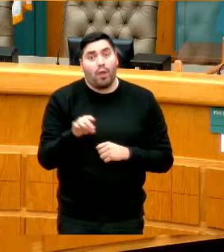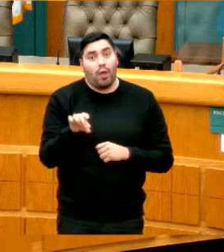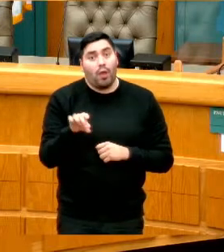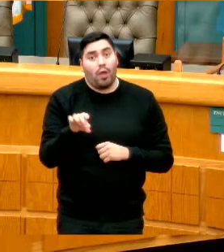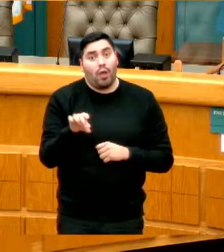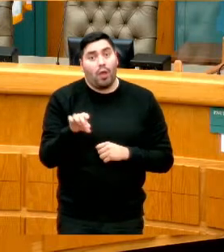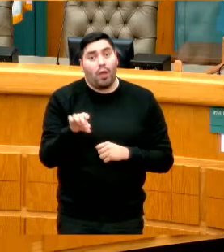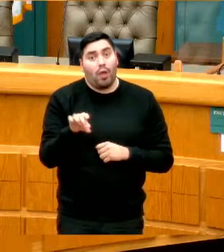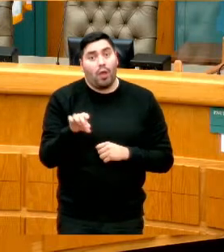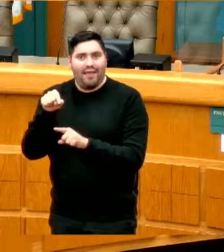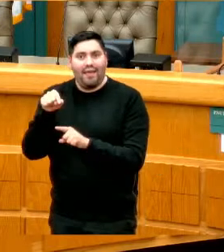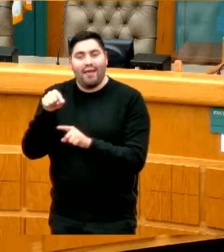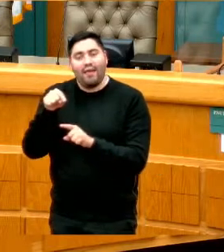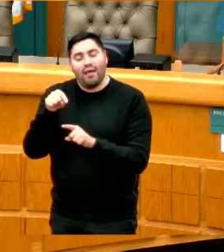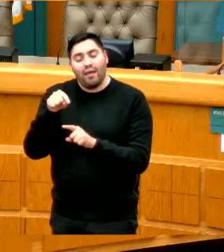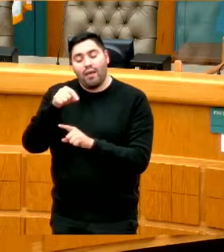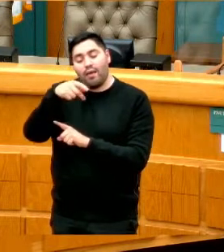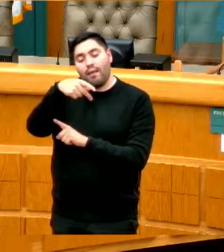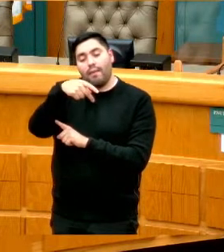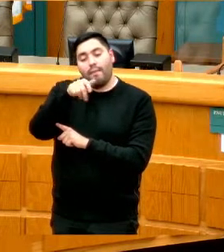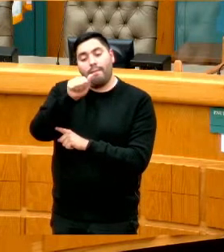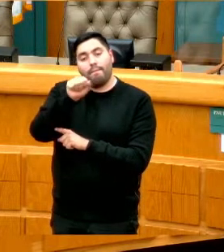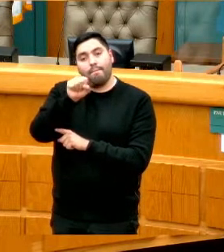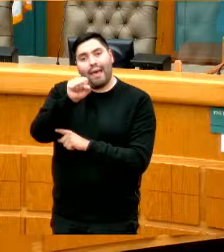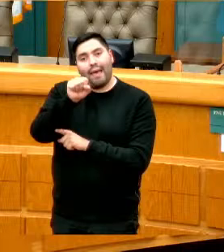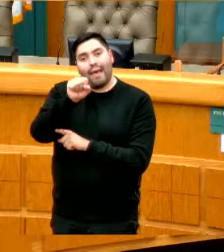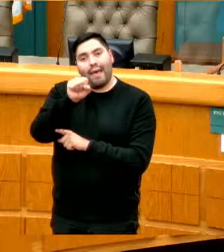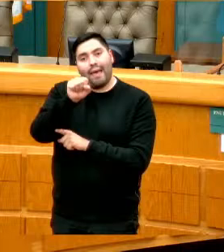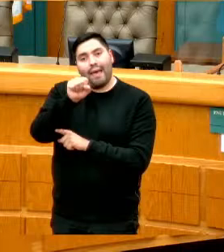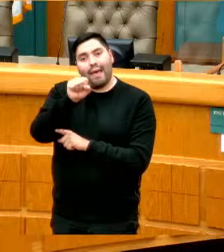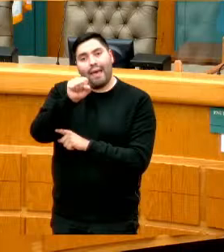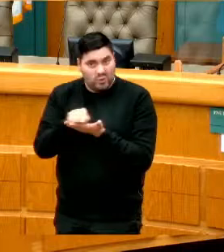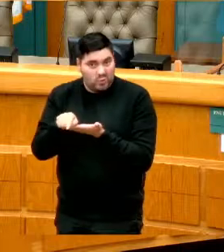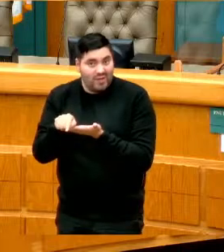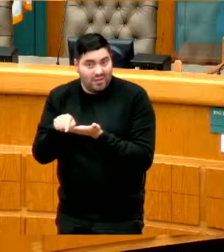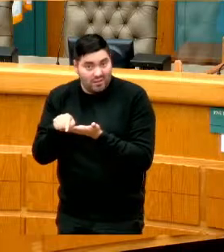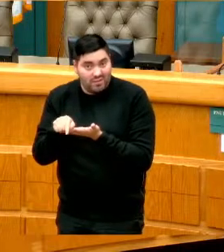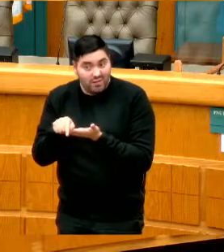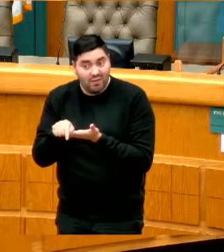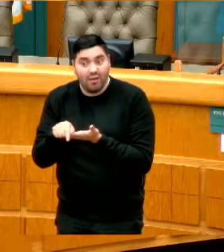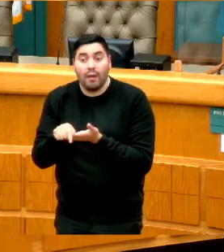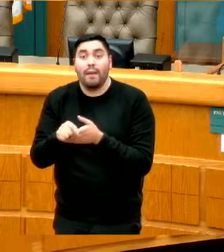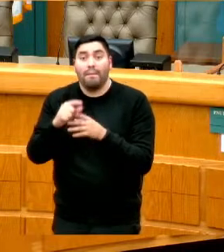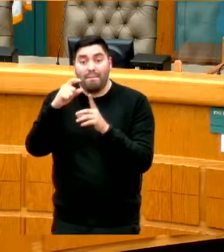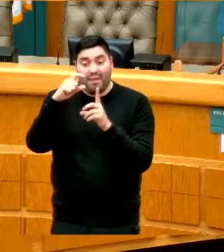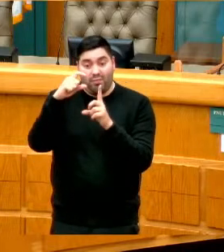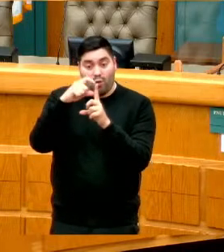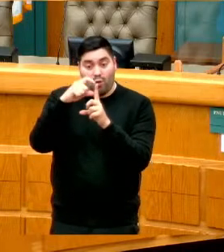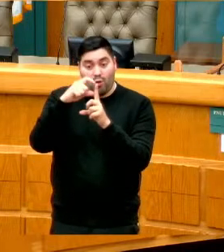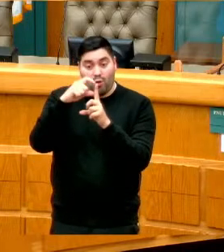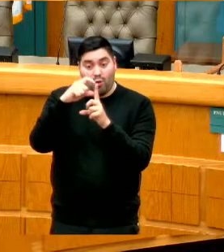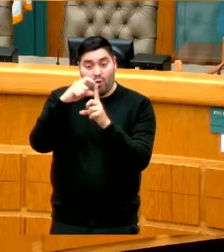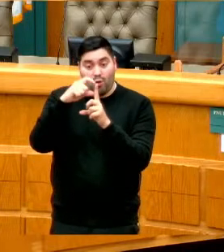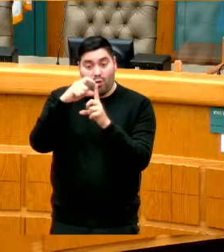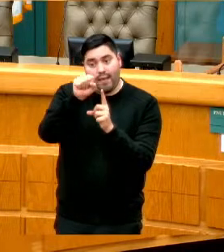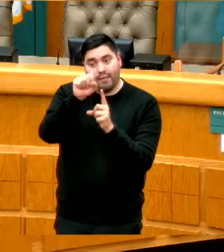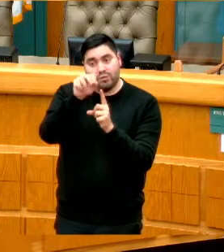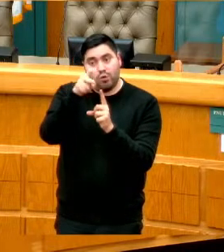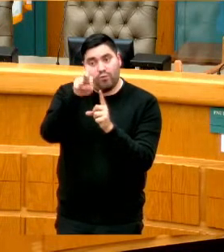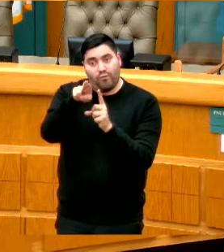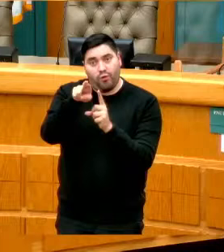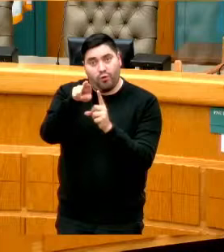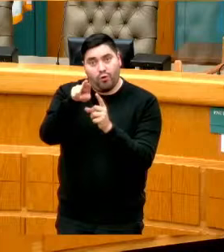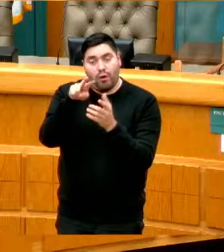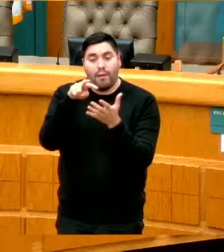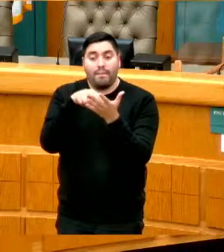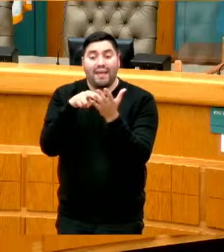religion, Passover is also with us this week. Literally, the word translates into the time that